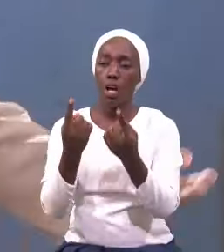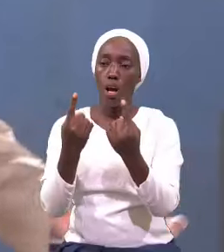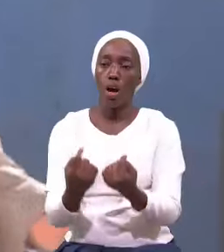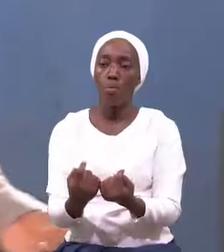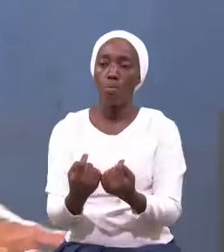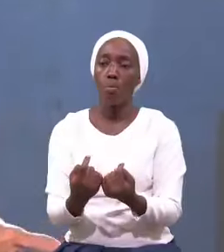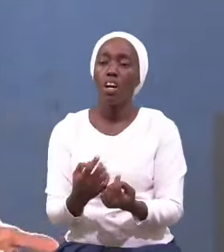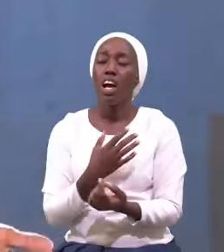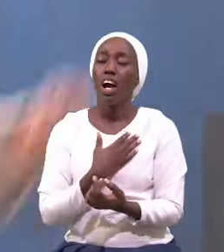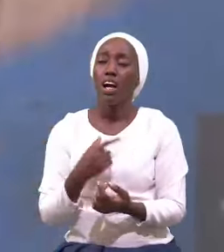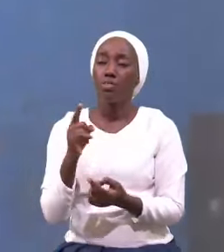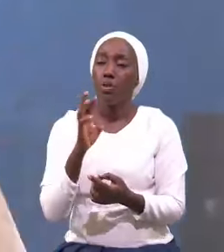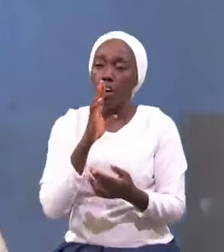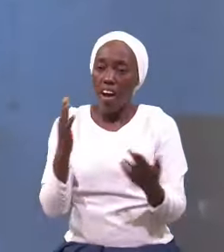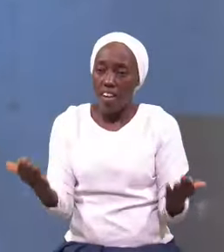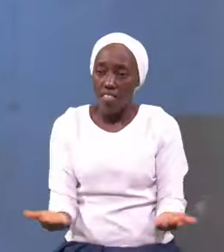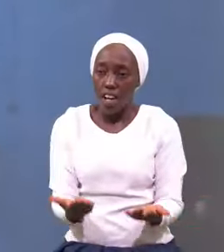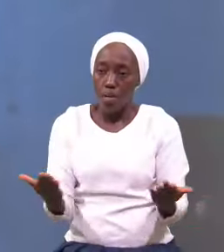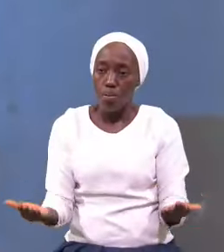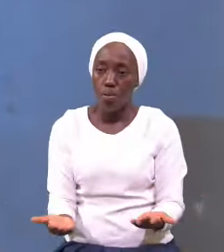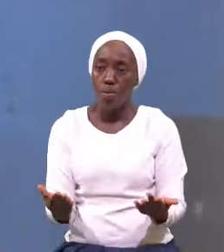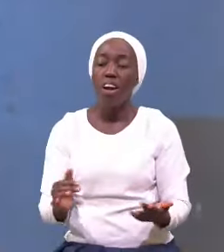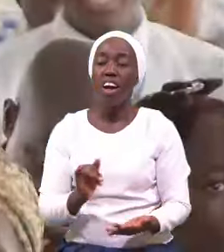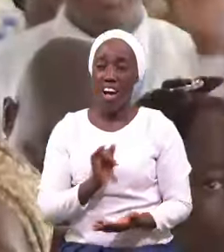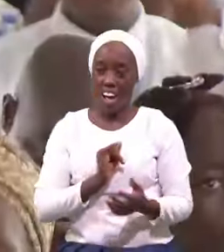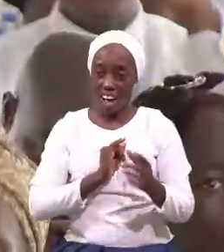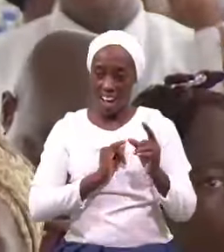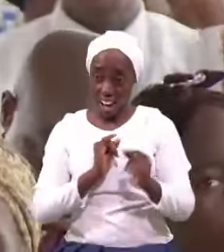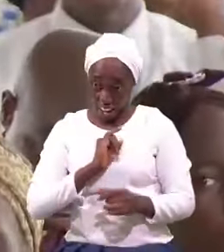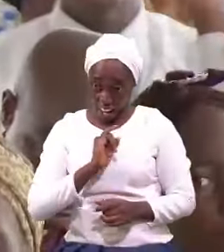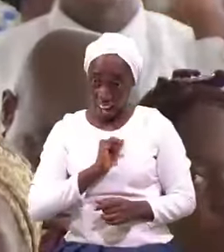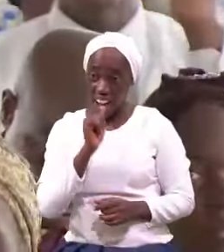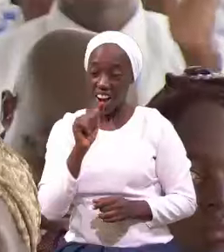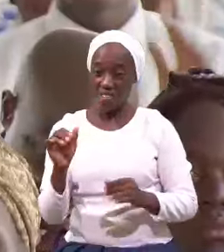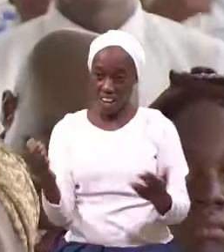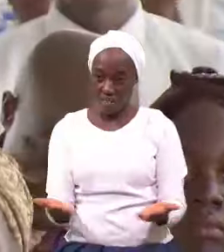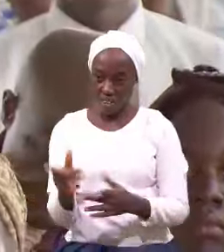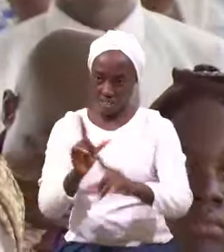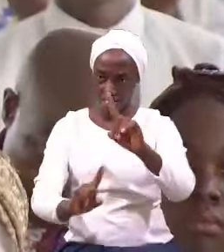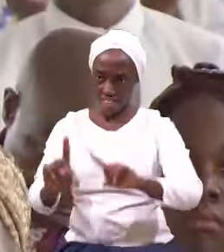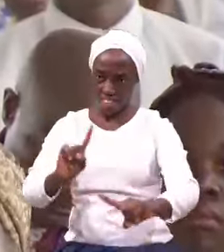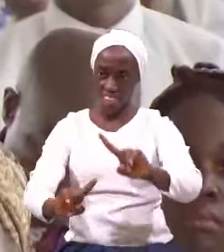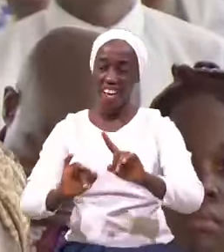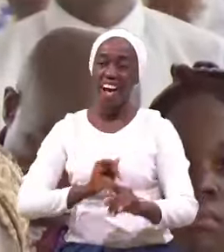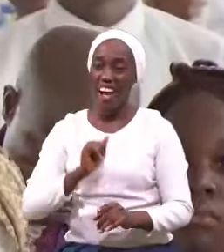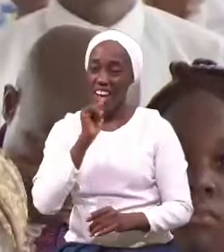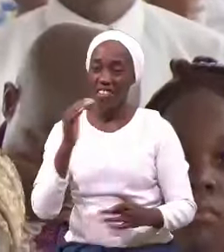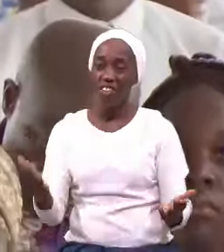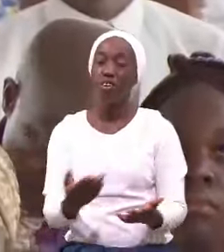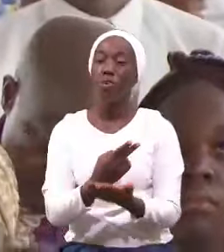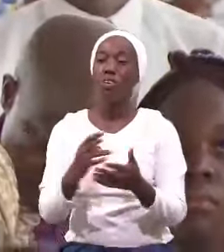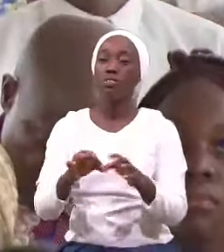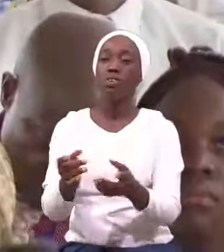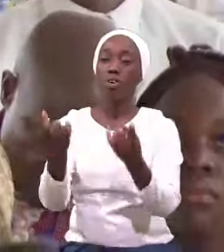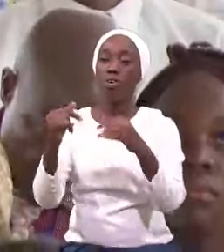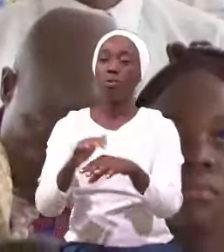are you available? I am available. The Holy Ghost will come upon you. And